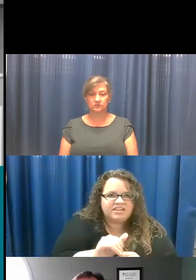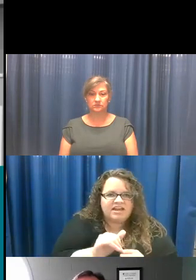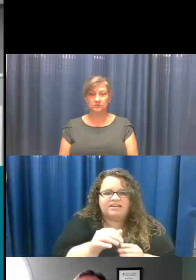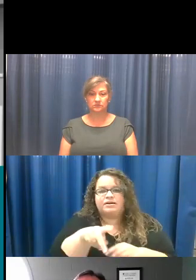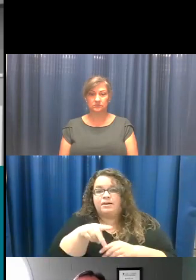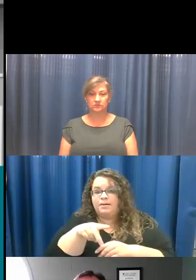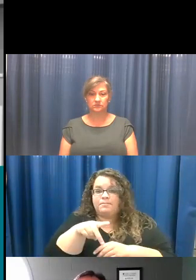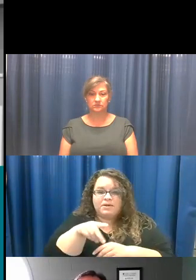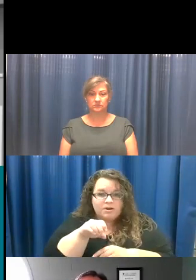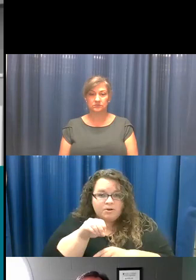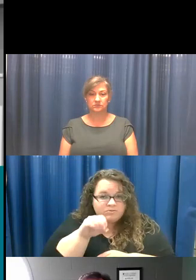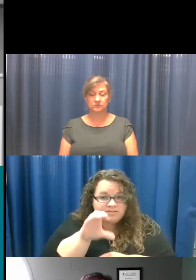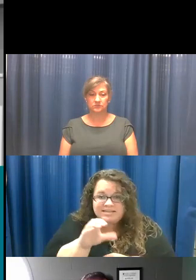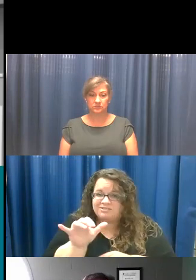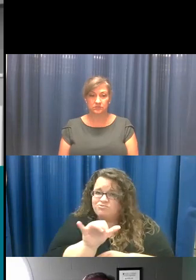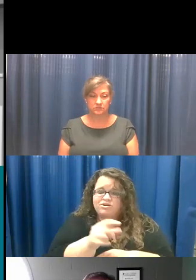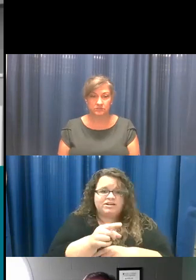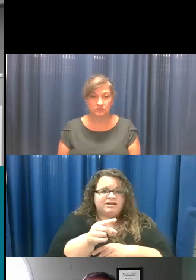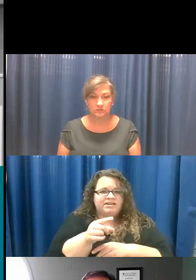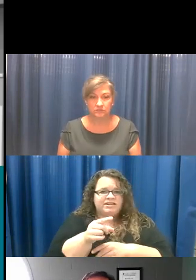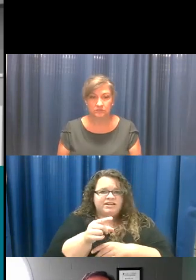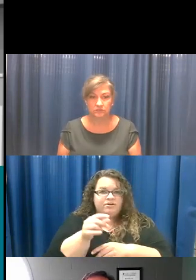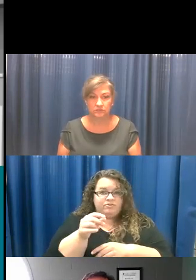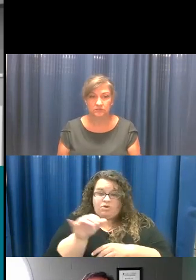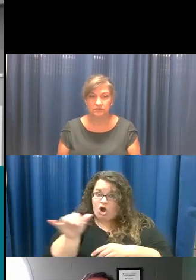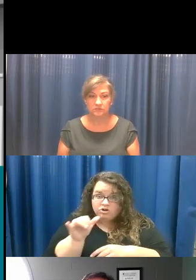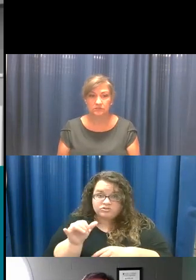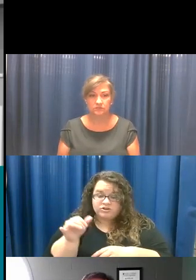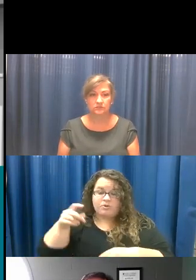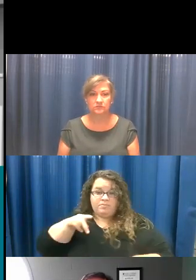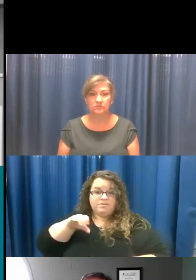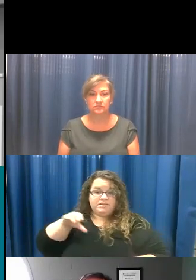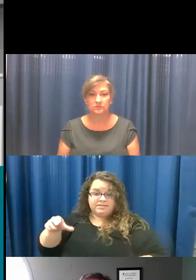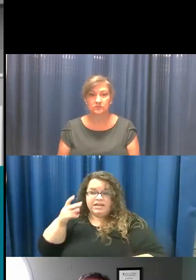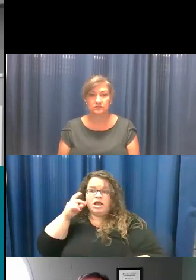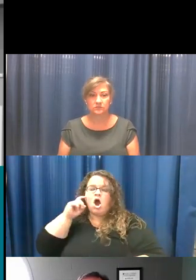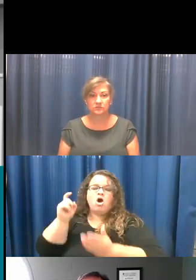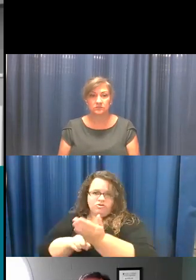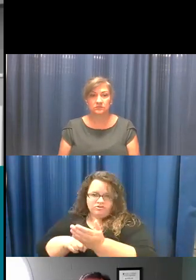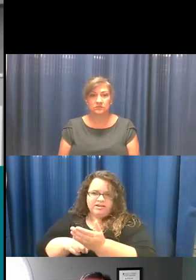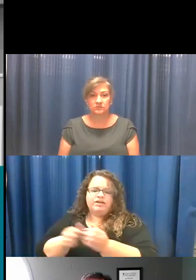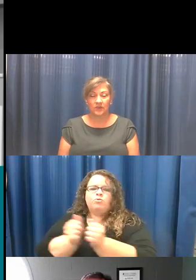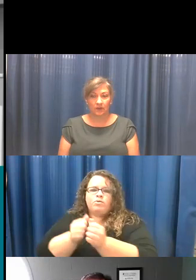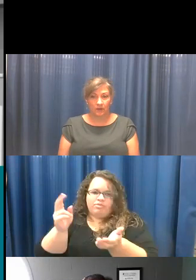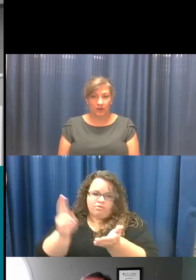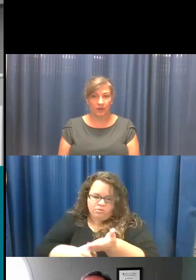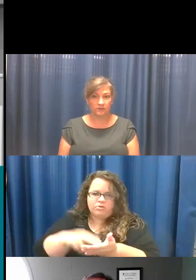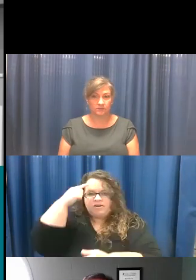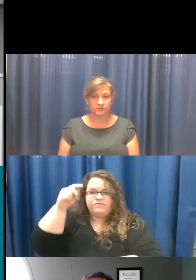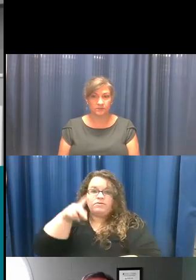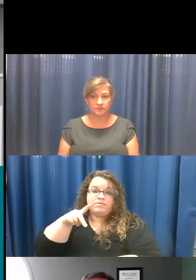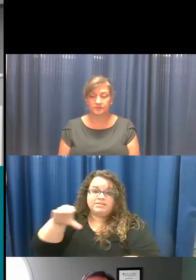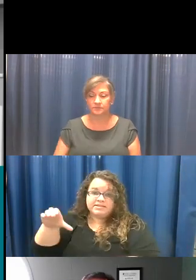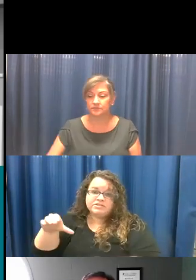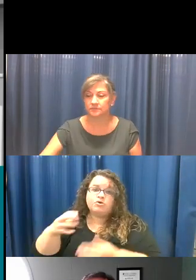saw this with our enrollment at Pikes Peak and the success of our students at Pikes Peak. So we are redoubling